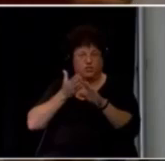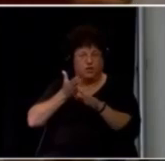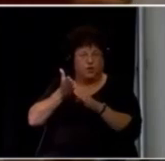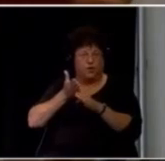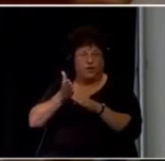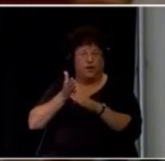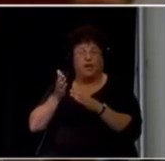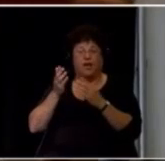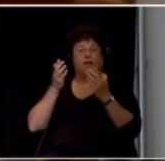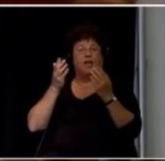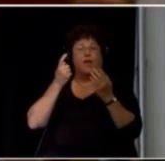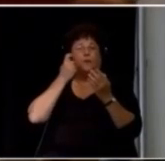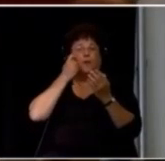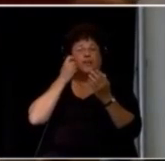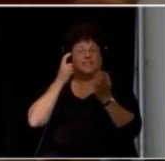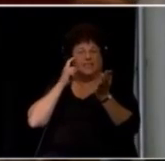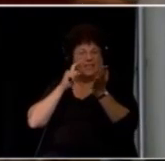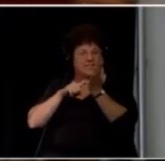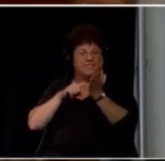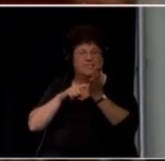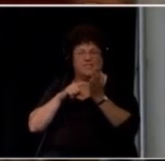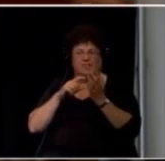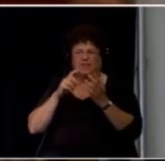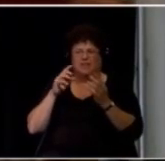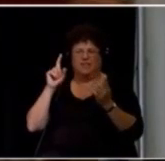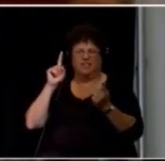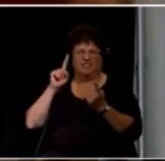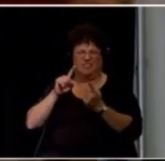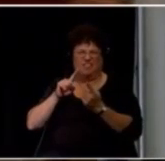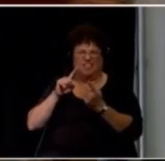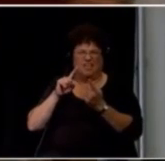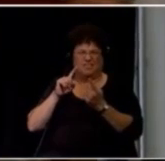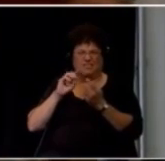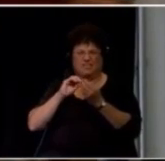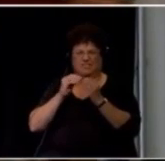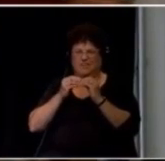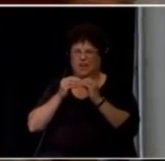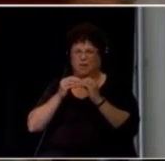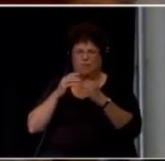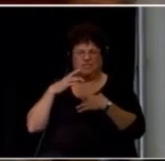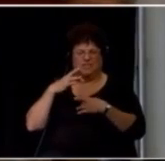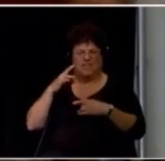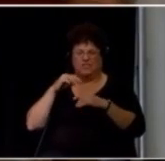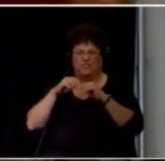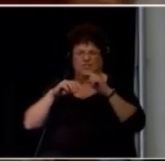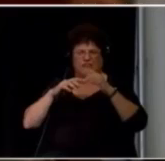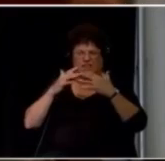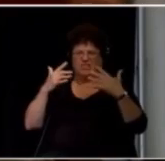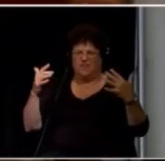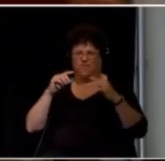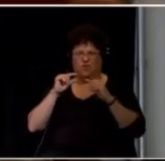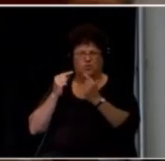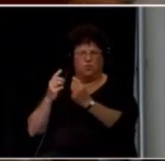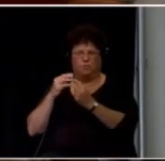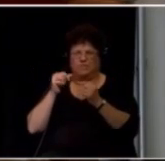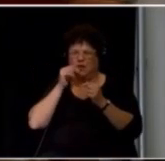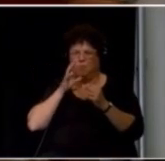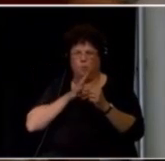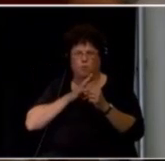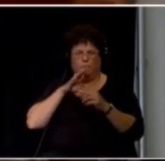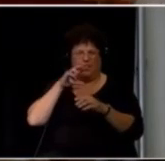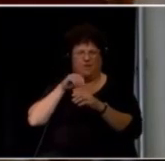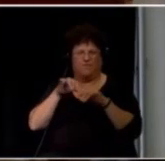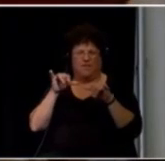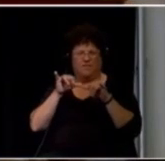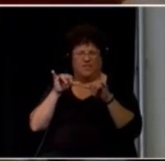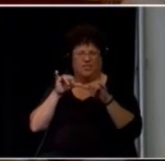So what we've been seeing recently is kind of a drop-off in interest among diverse groups as well as women in engineering, which starts